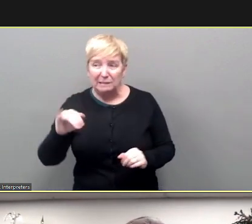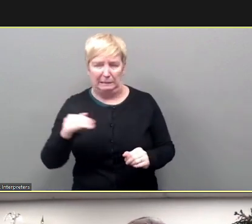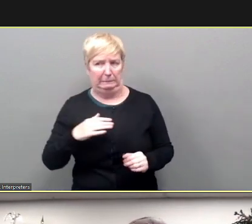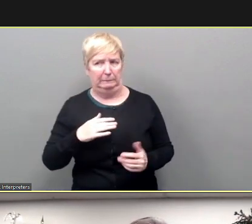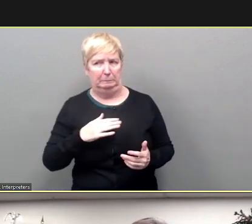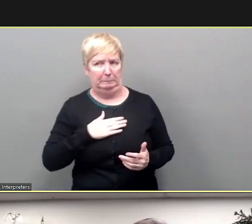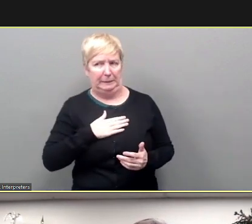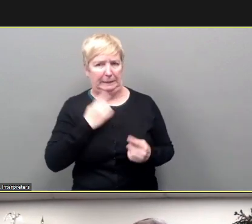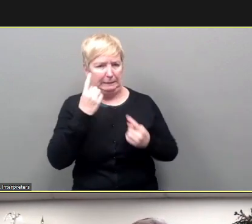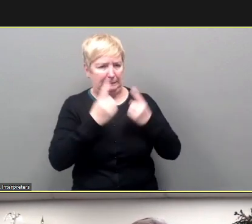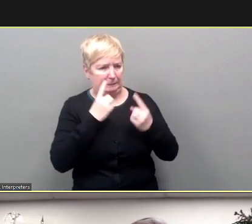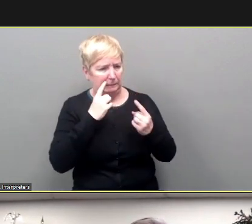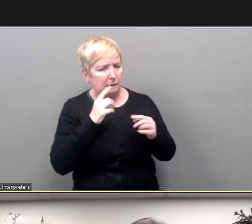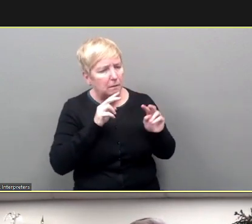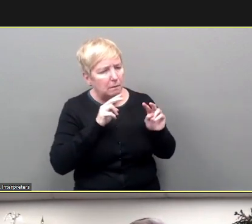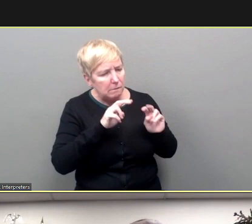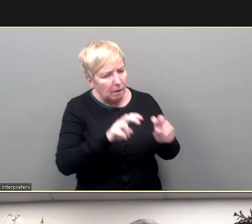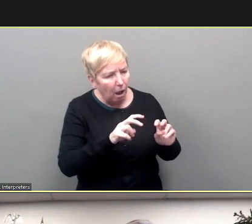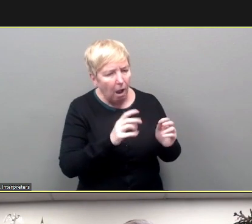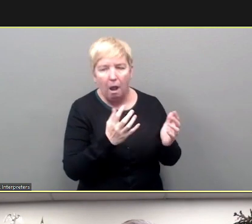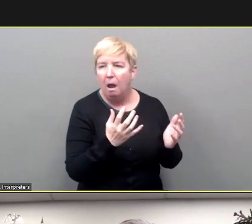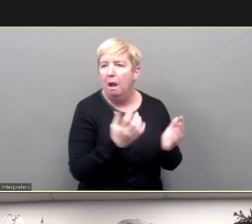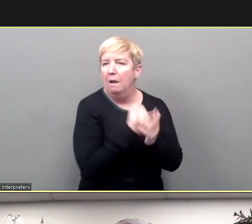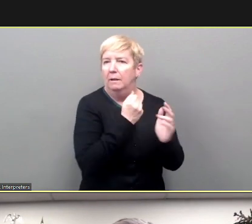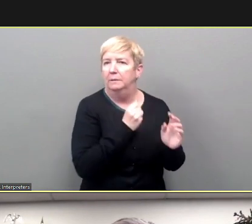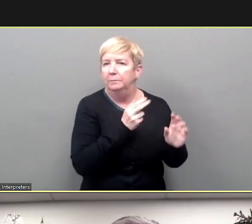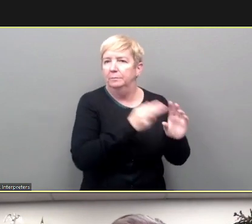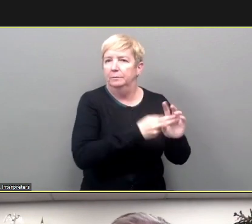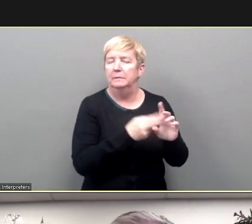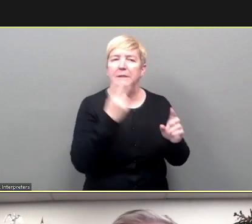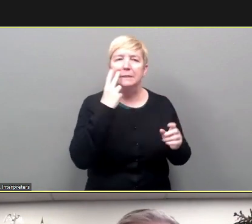go online and see what